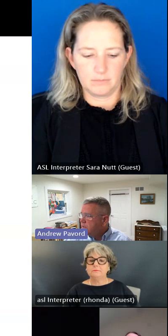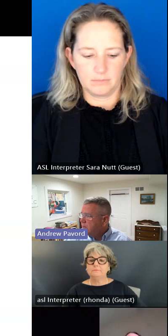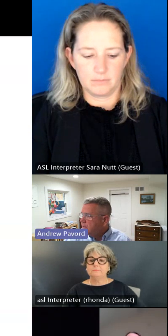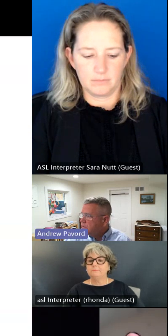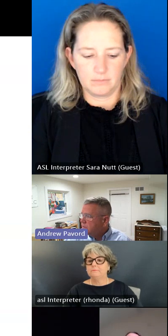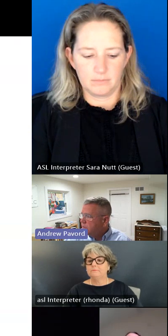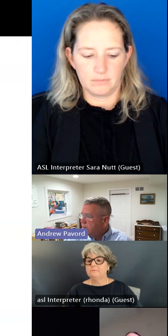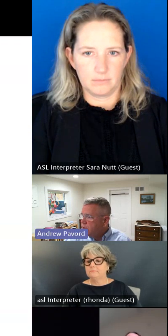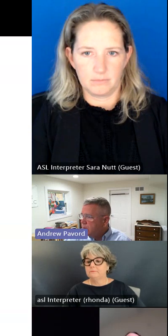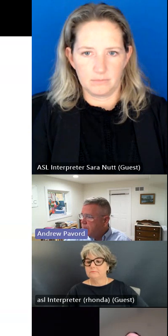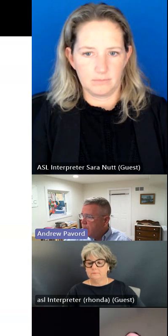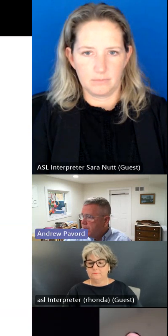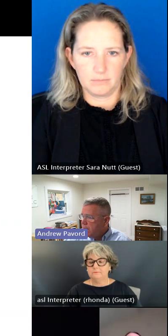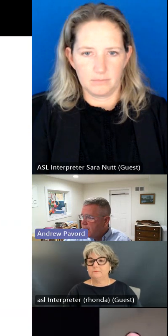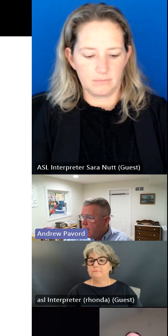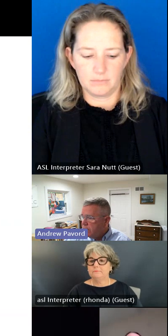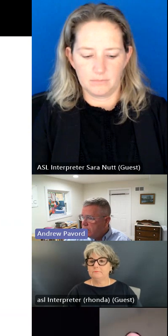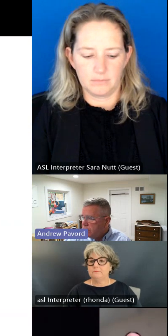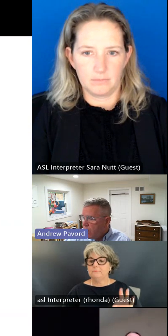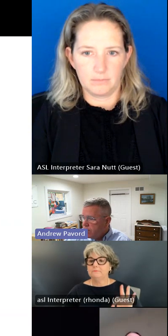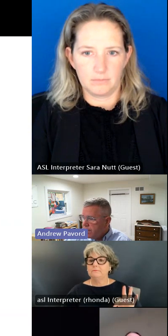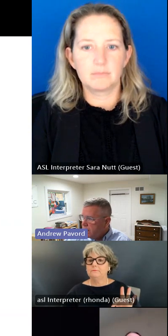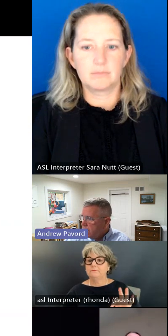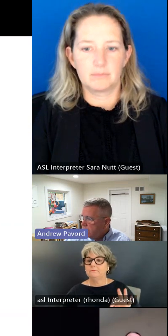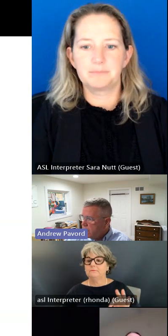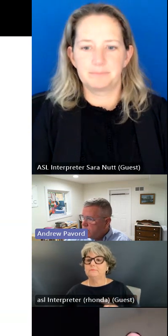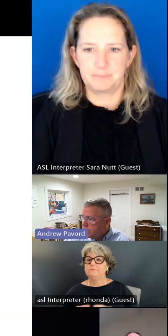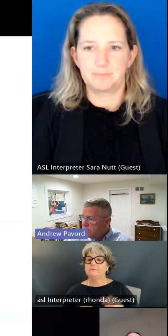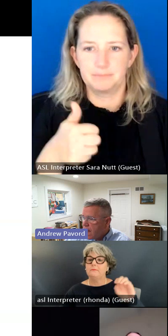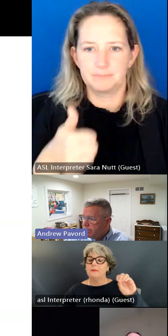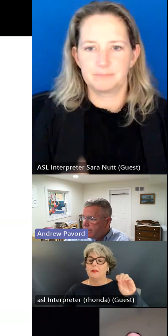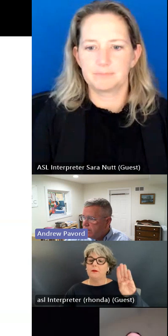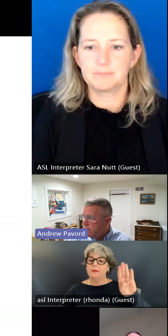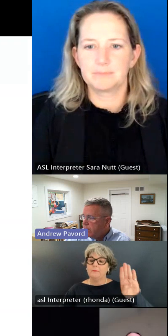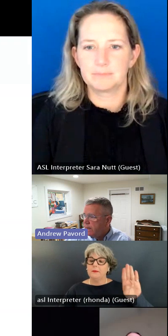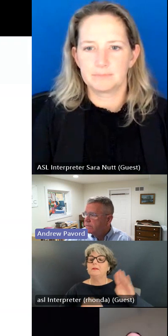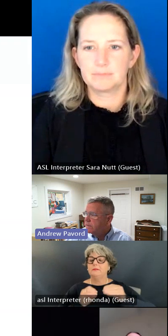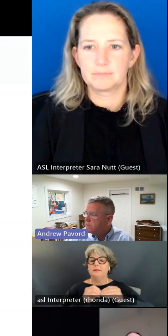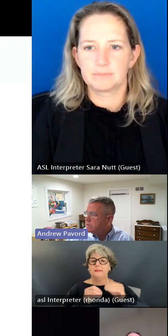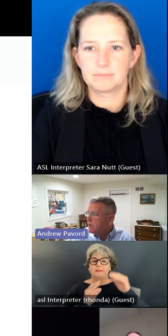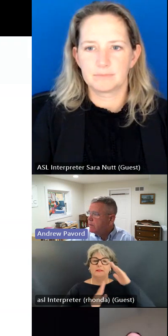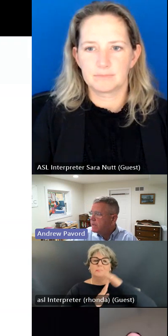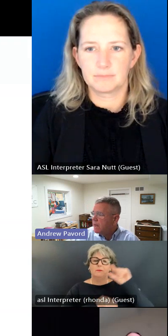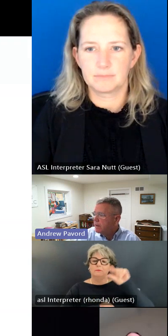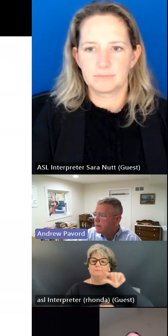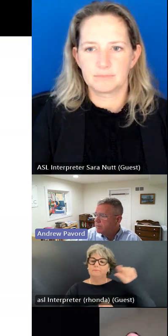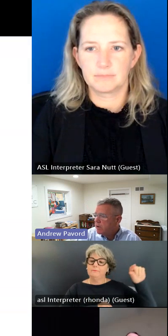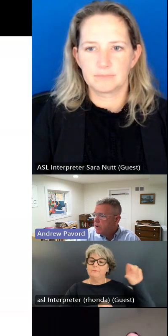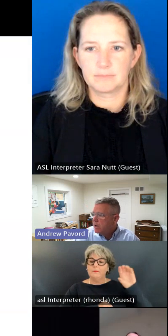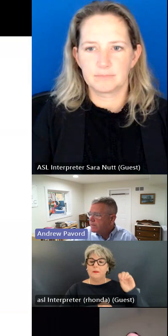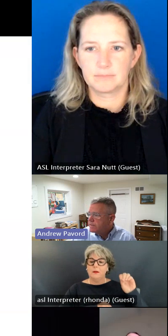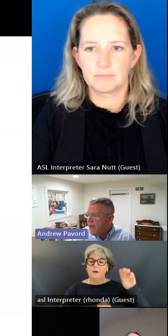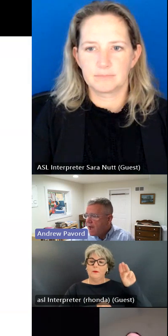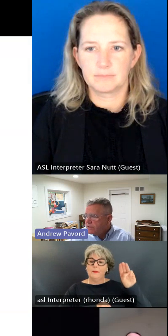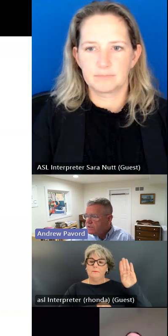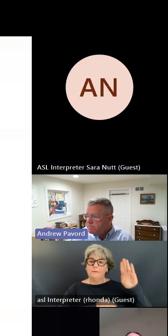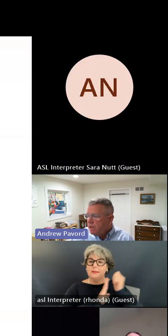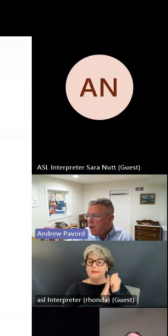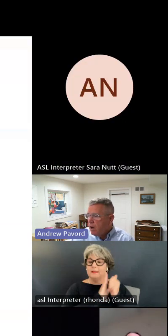So here's the answer. What is the OMB account? The OMB number is the top here, right? This is the OMB account number.